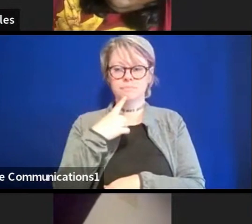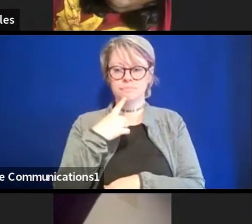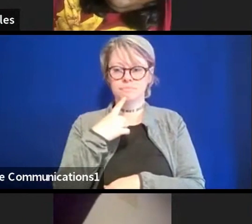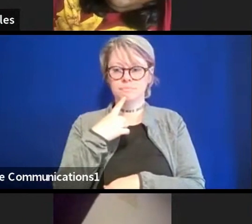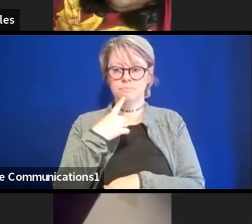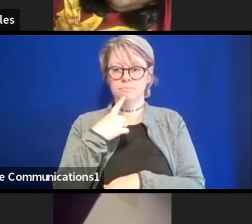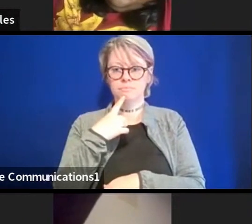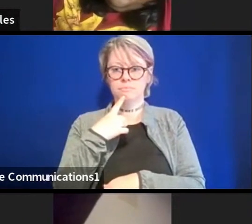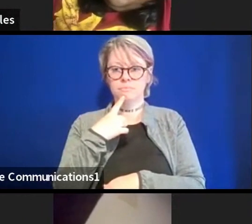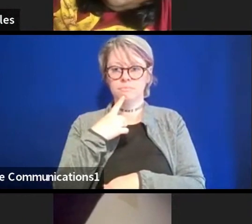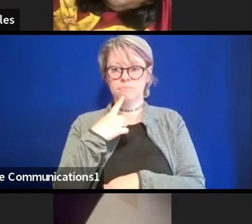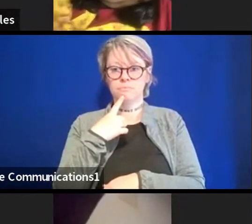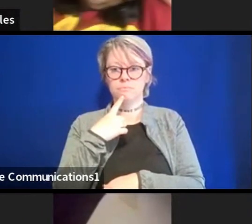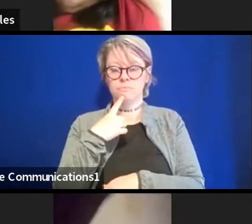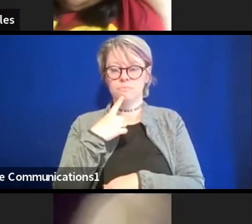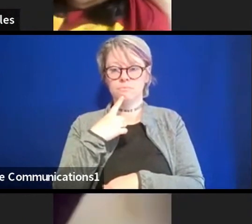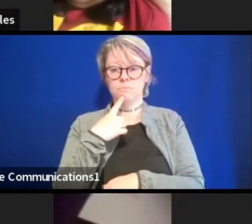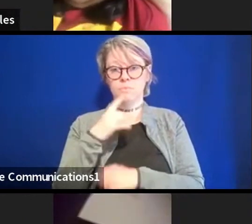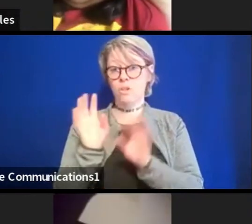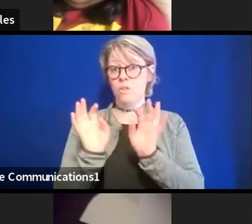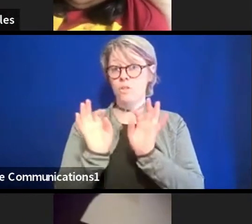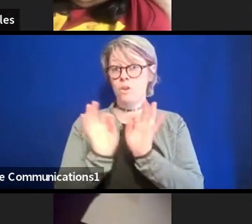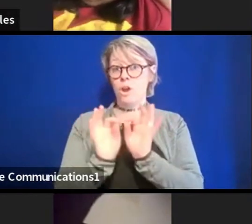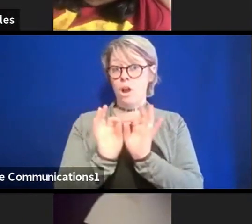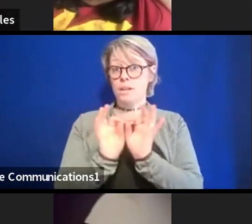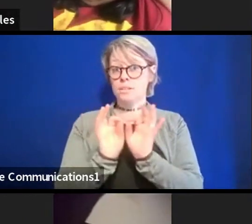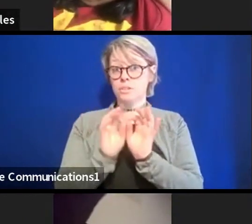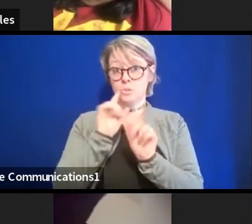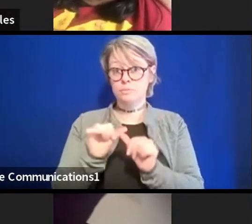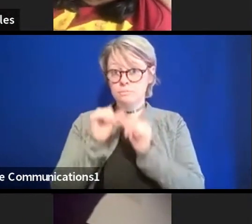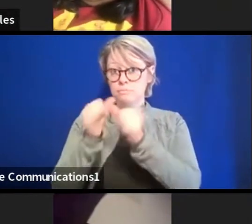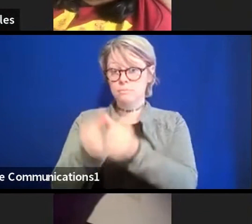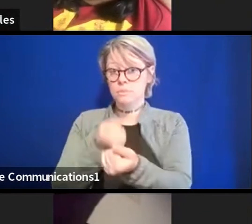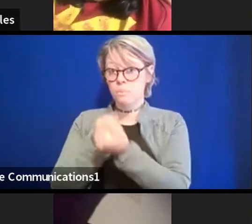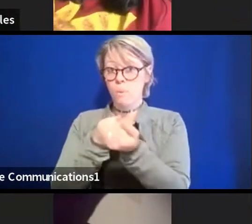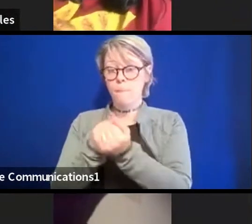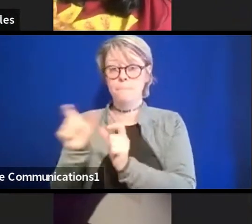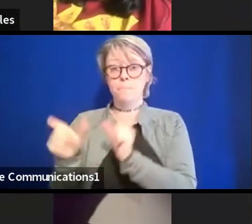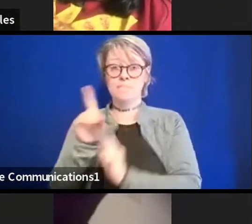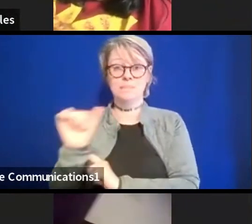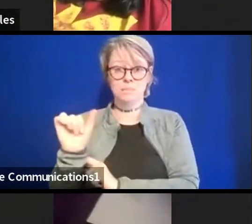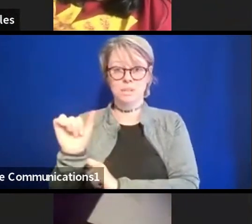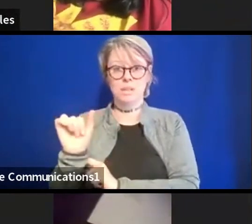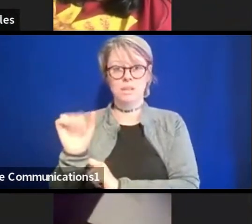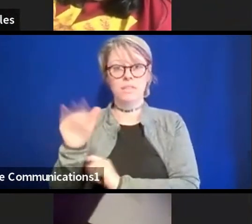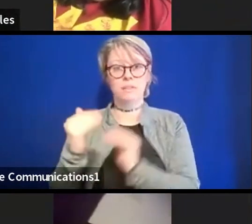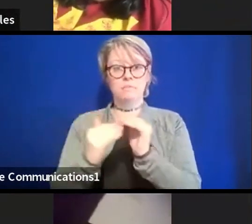of keeping, basically the cost of keeping persons with disabilities is far outweighs the cost